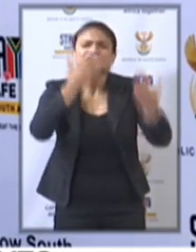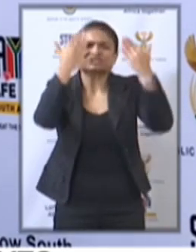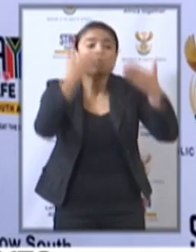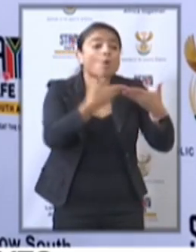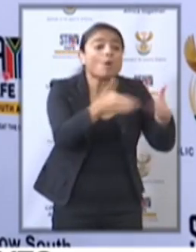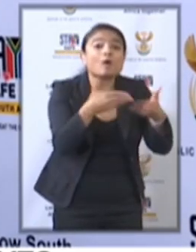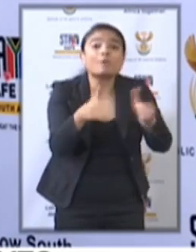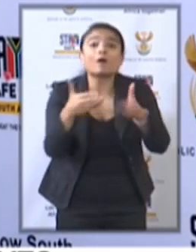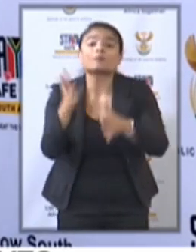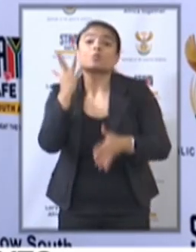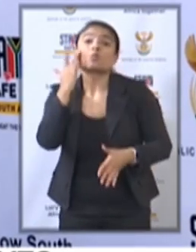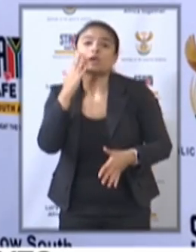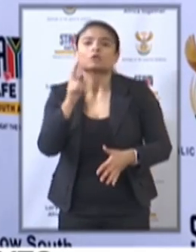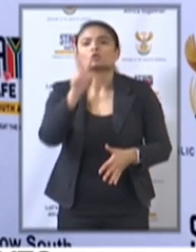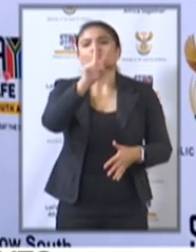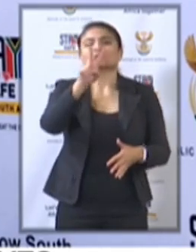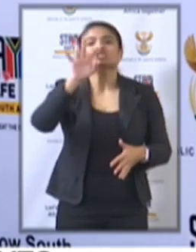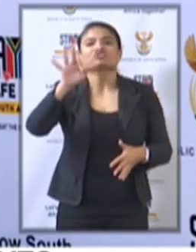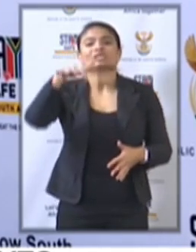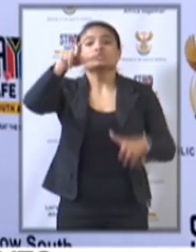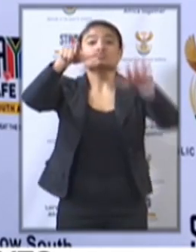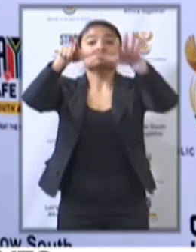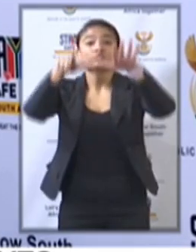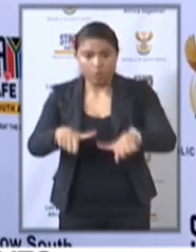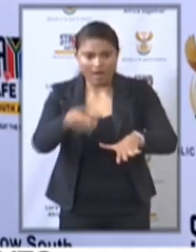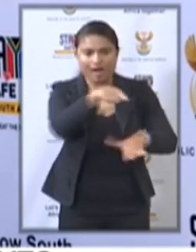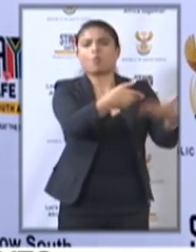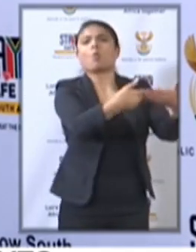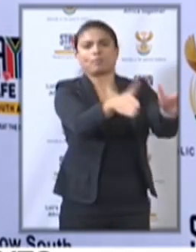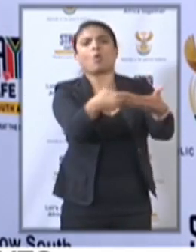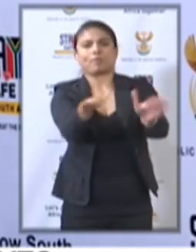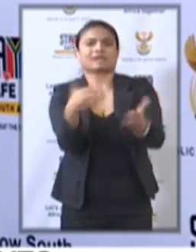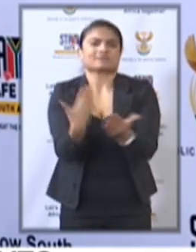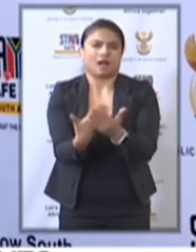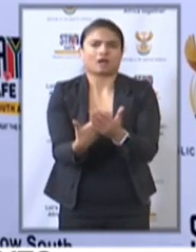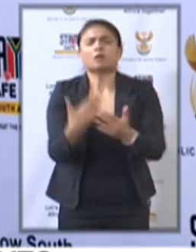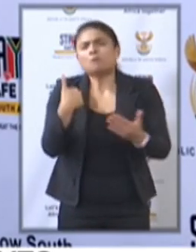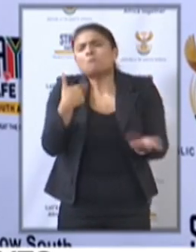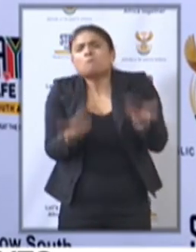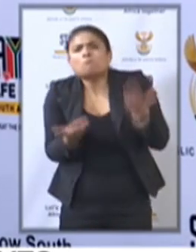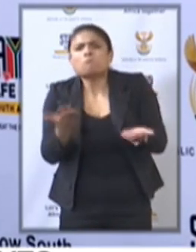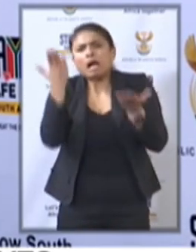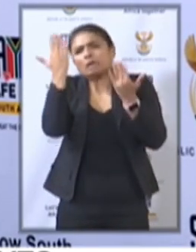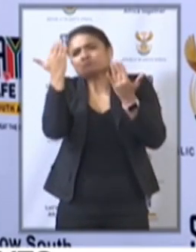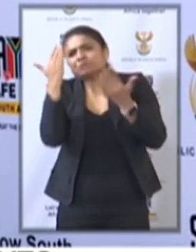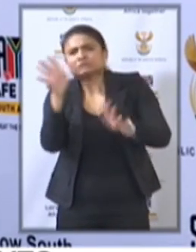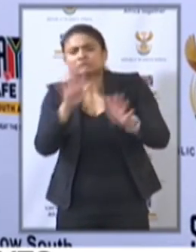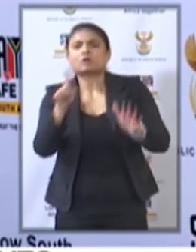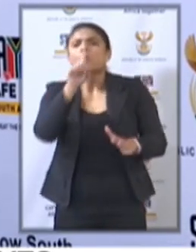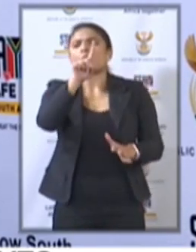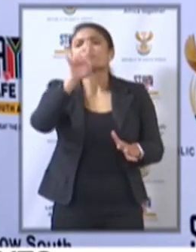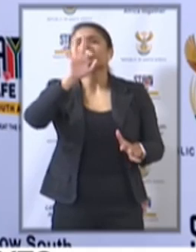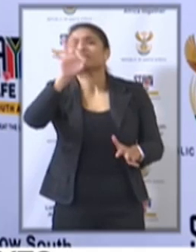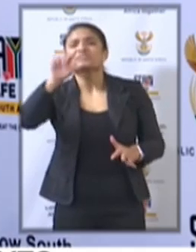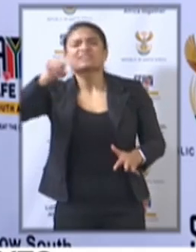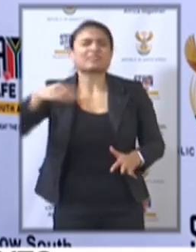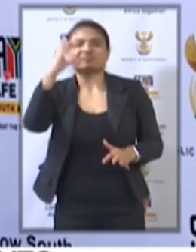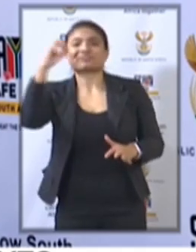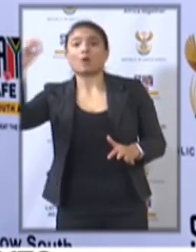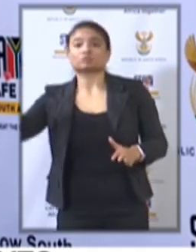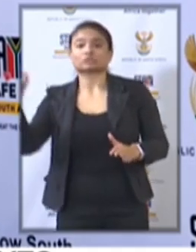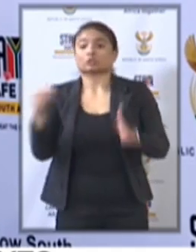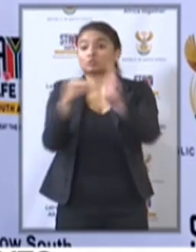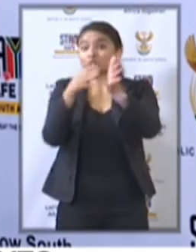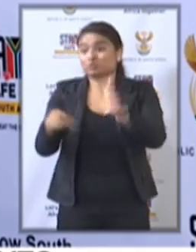June, and the expected return rate was 133,000 students who are enrolled for